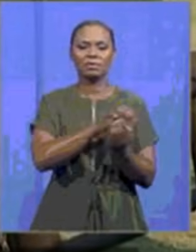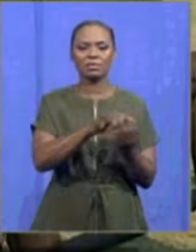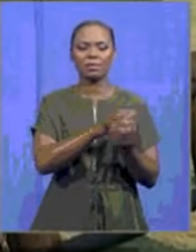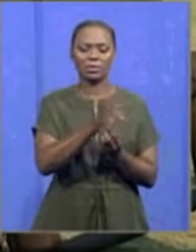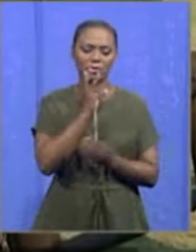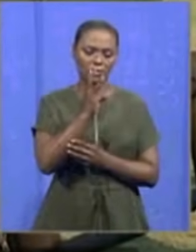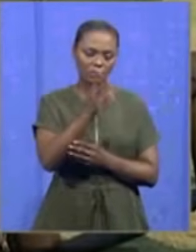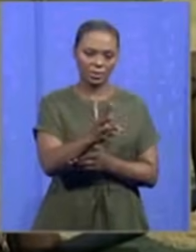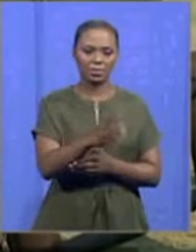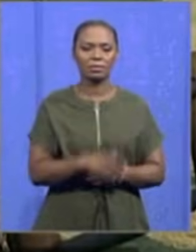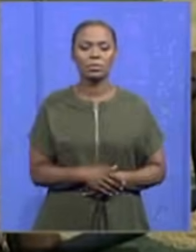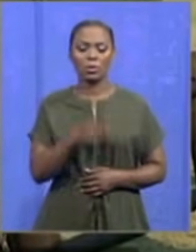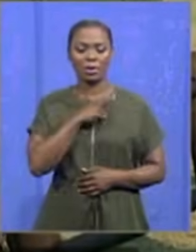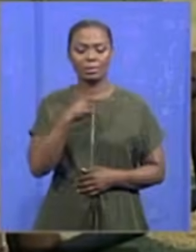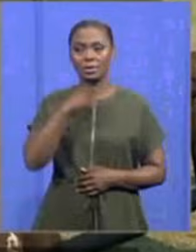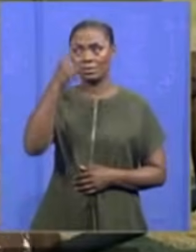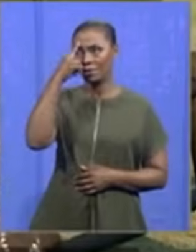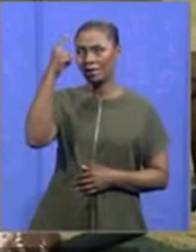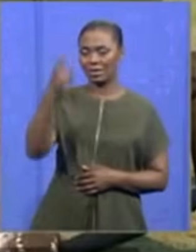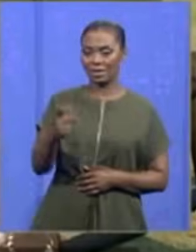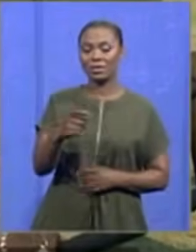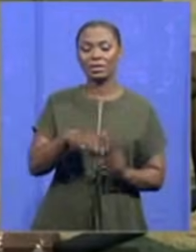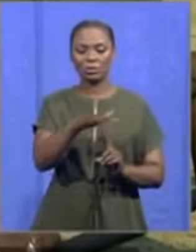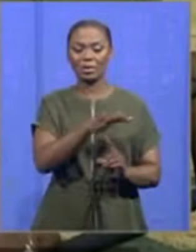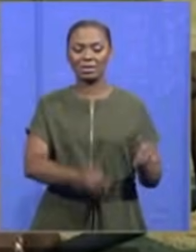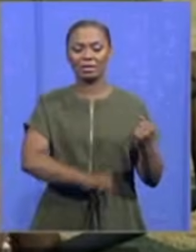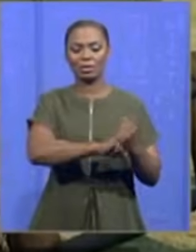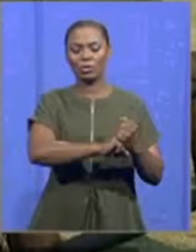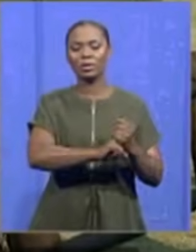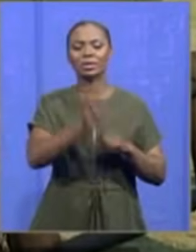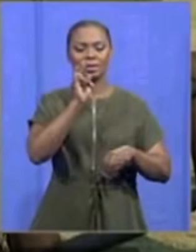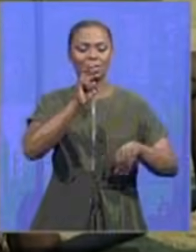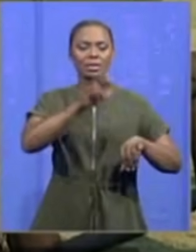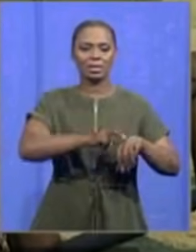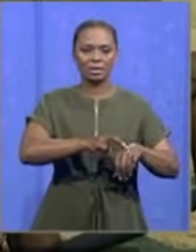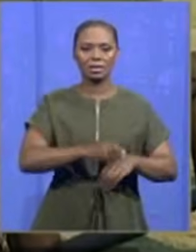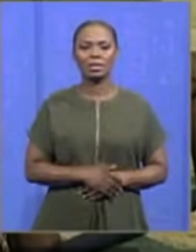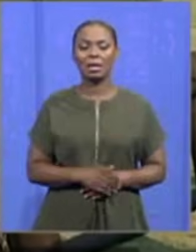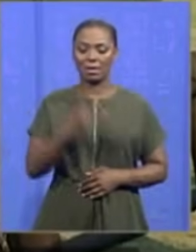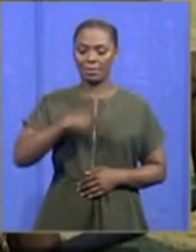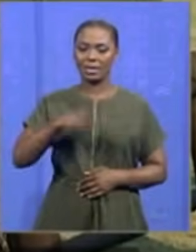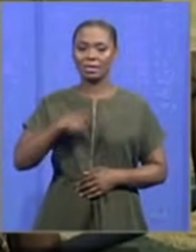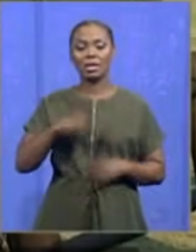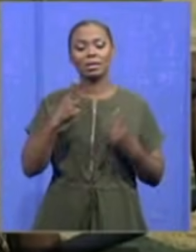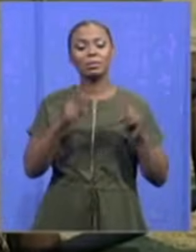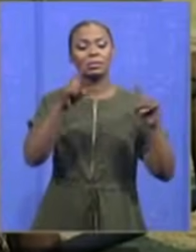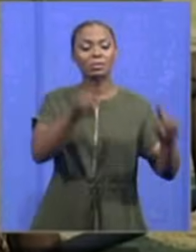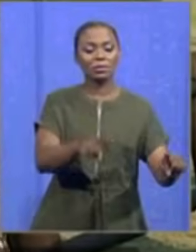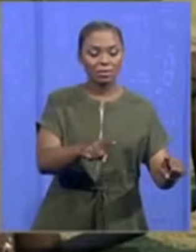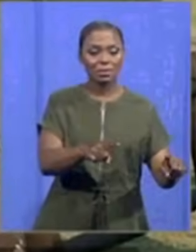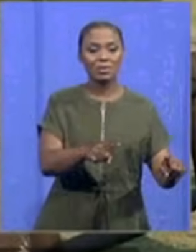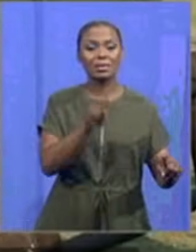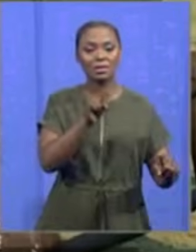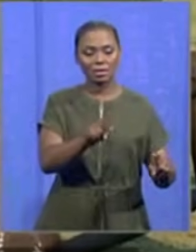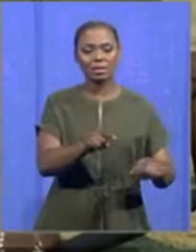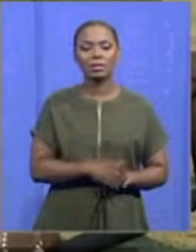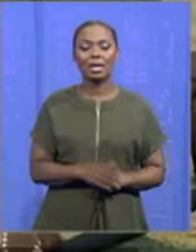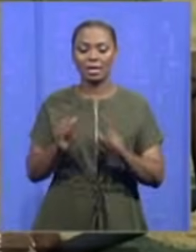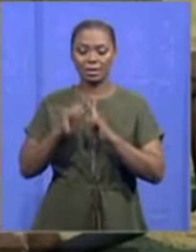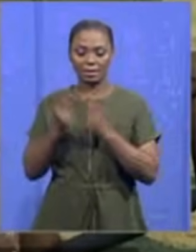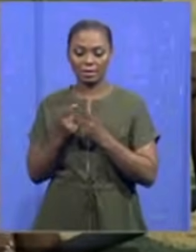I believe that that situation needs some support. So if I have to personally go there and with my